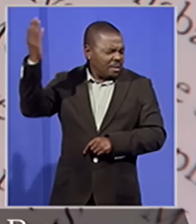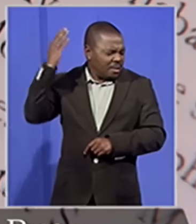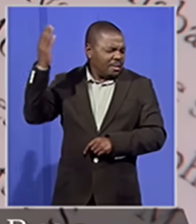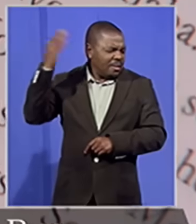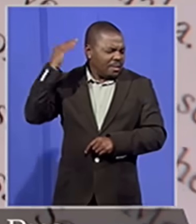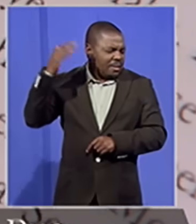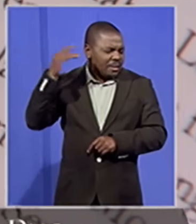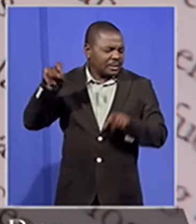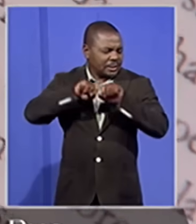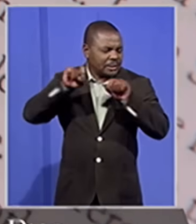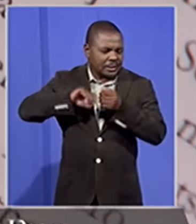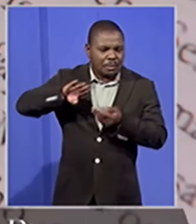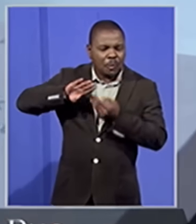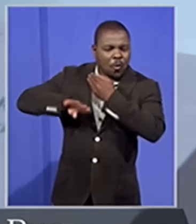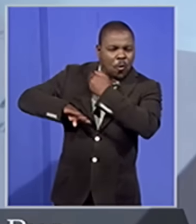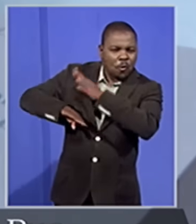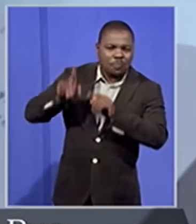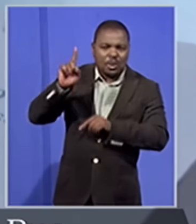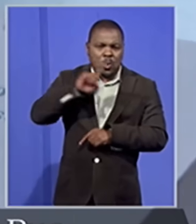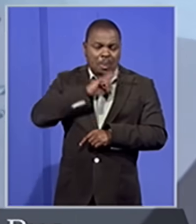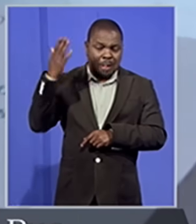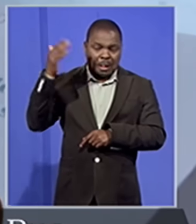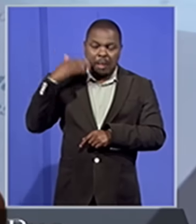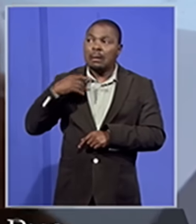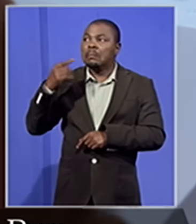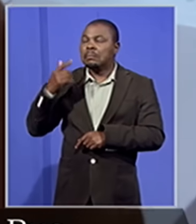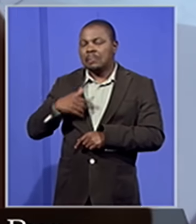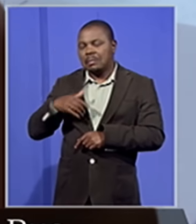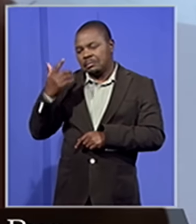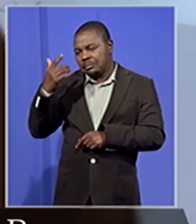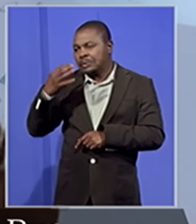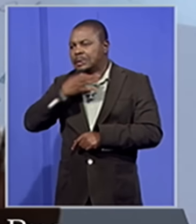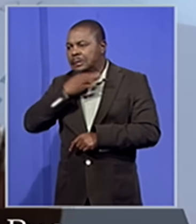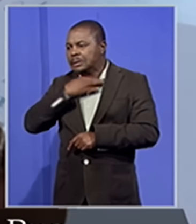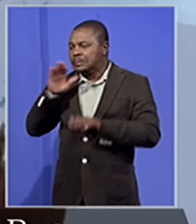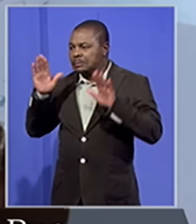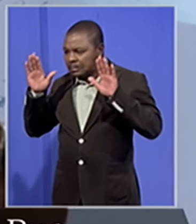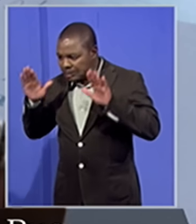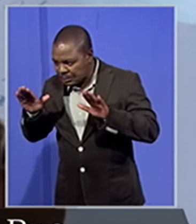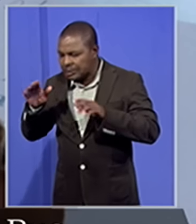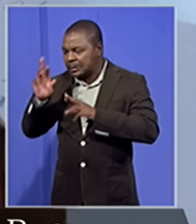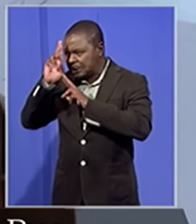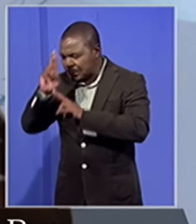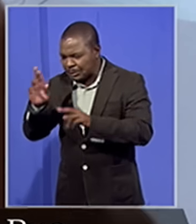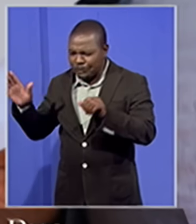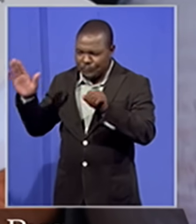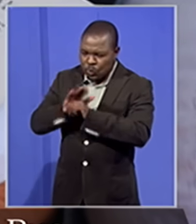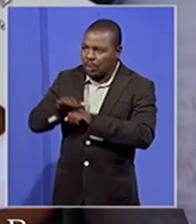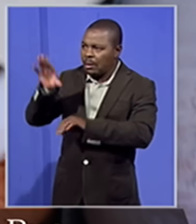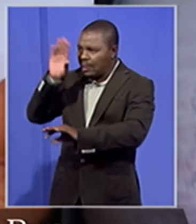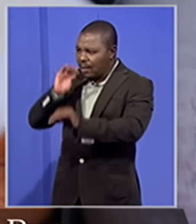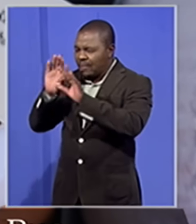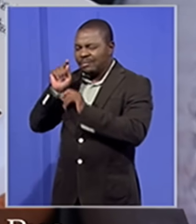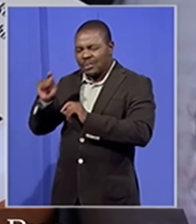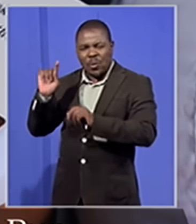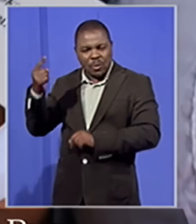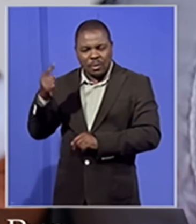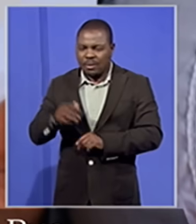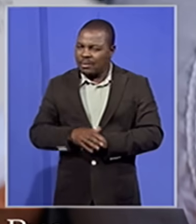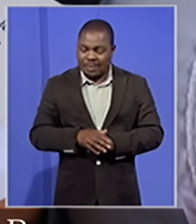Senyesemane ke yona fela puo e leng hore ke puo ya ho ithuta le ho ruta. Batswadi re santsane re